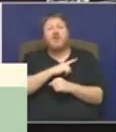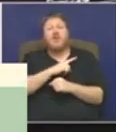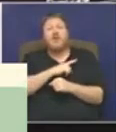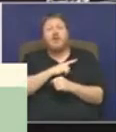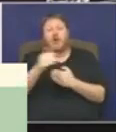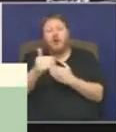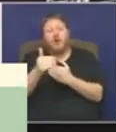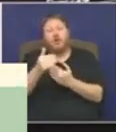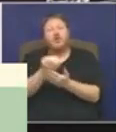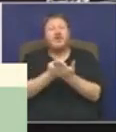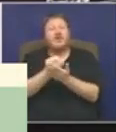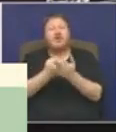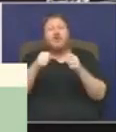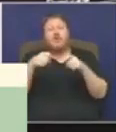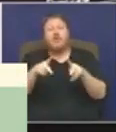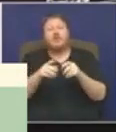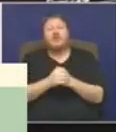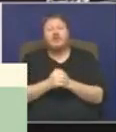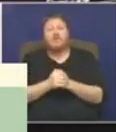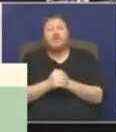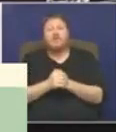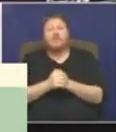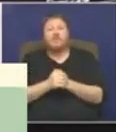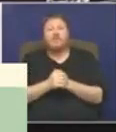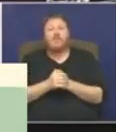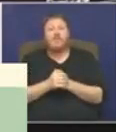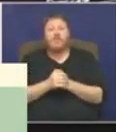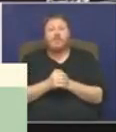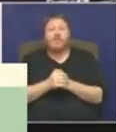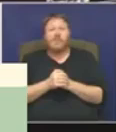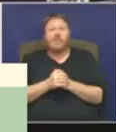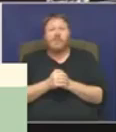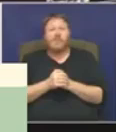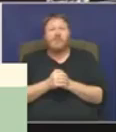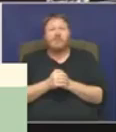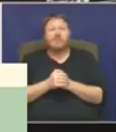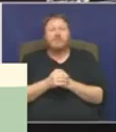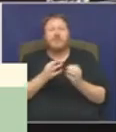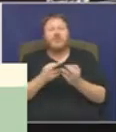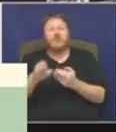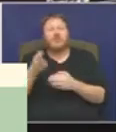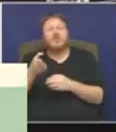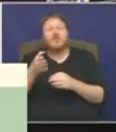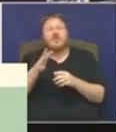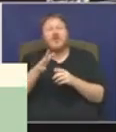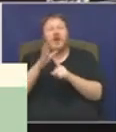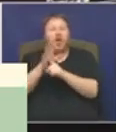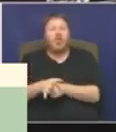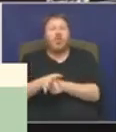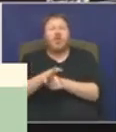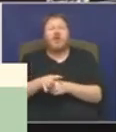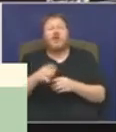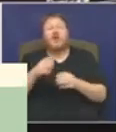economic opportunities. This strains existing resources and increases housing